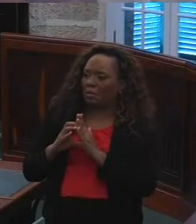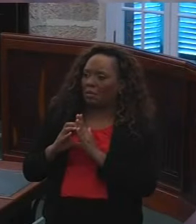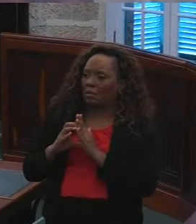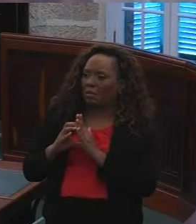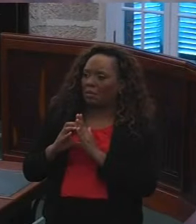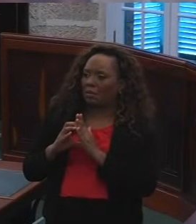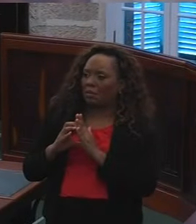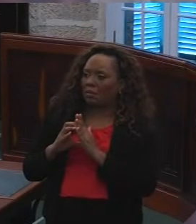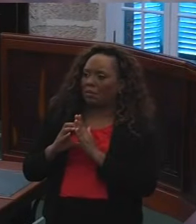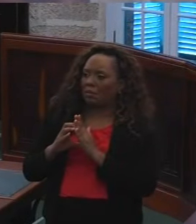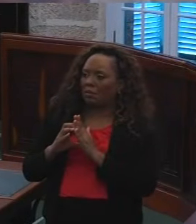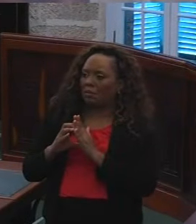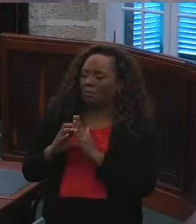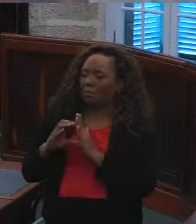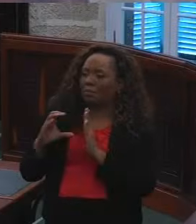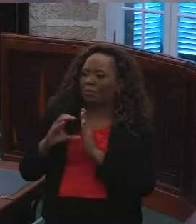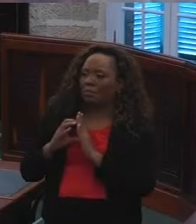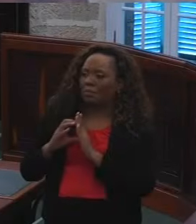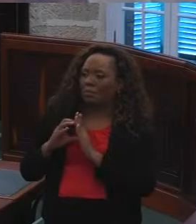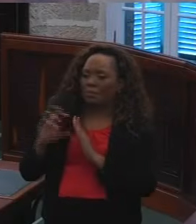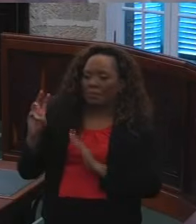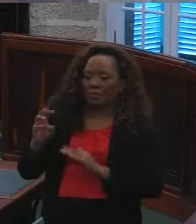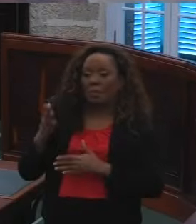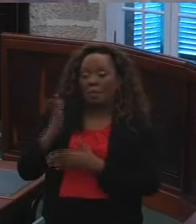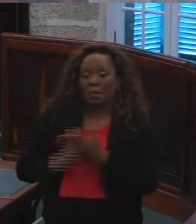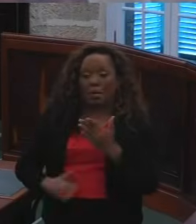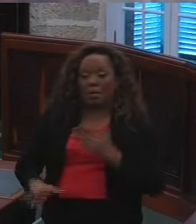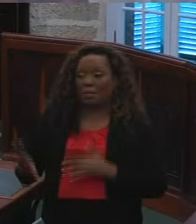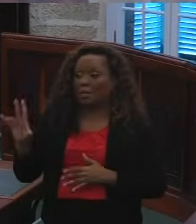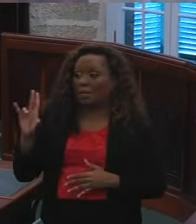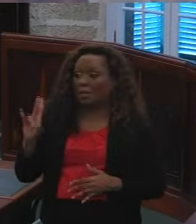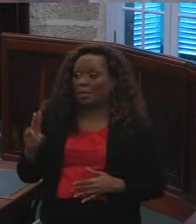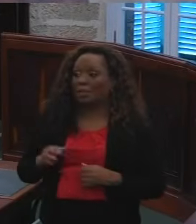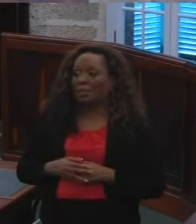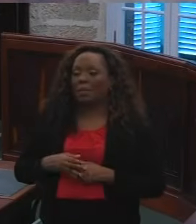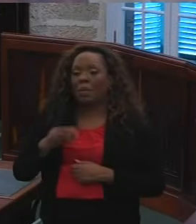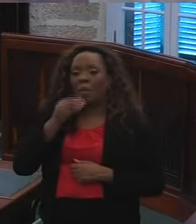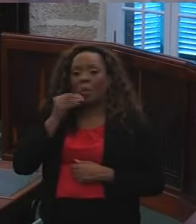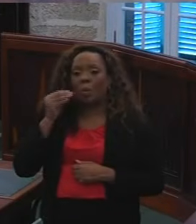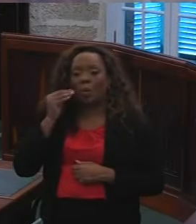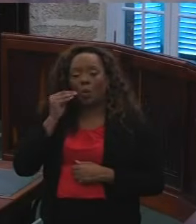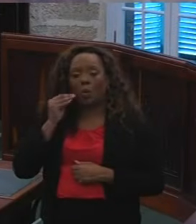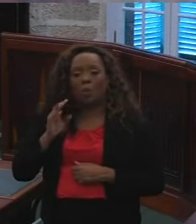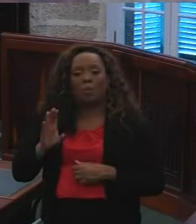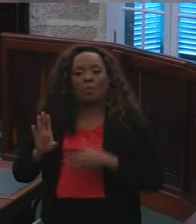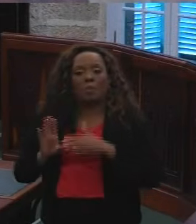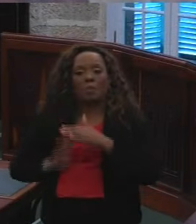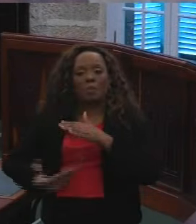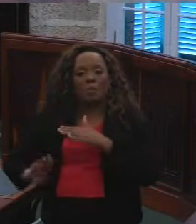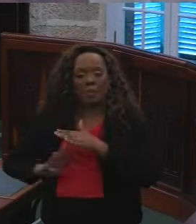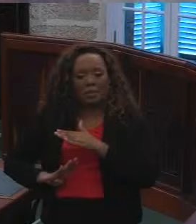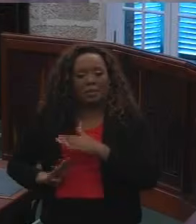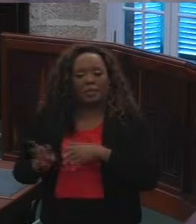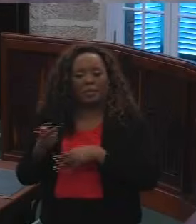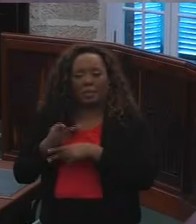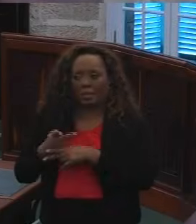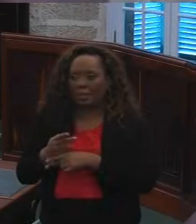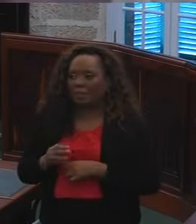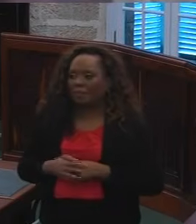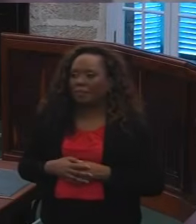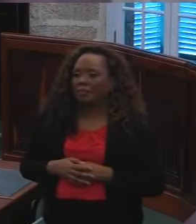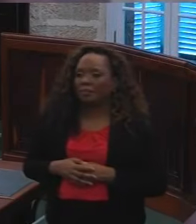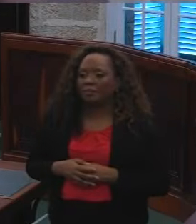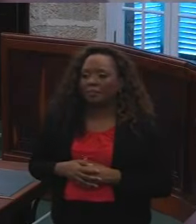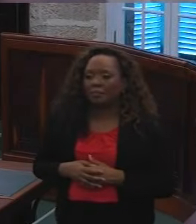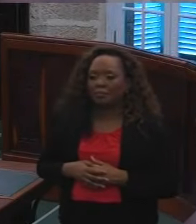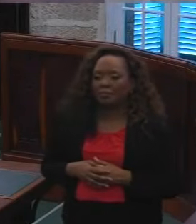6, my apology. Part 7, home-based care. A primary objective of the national policy on